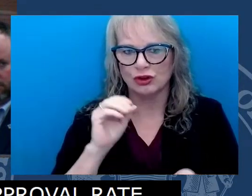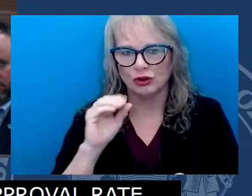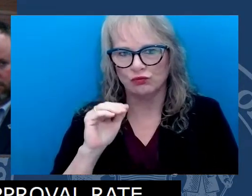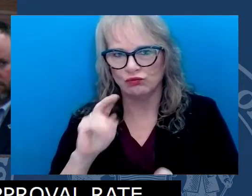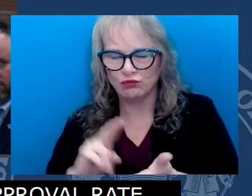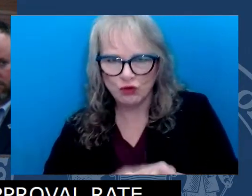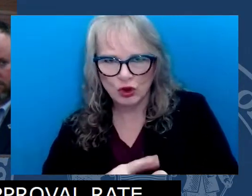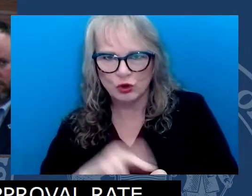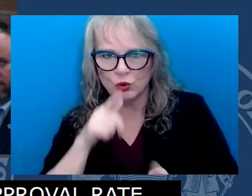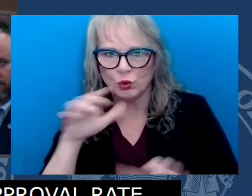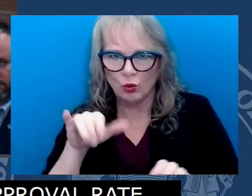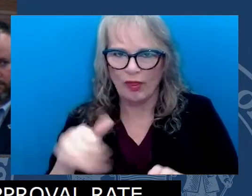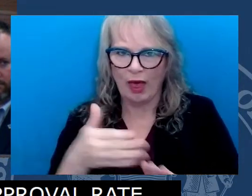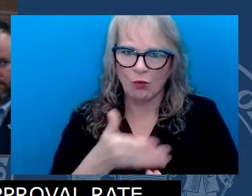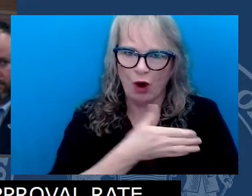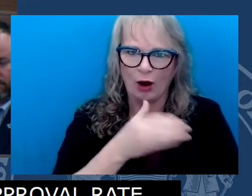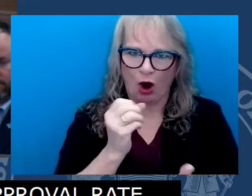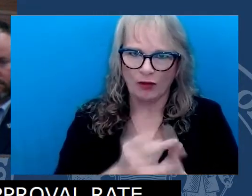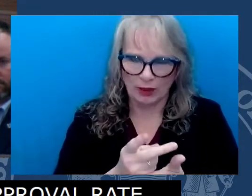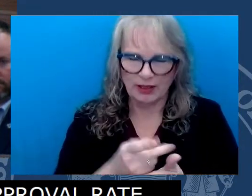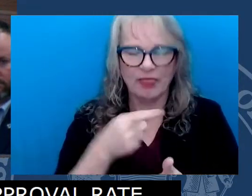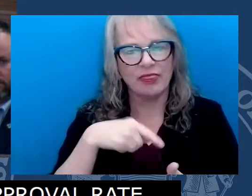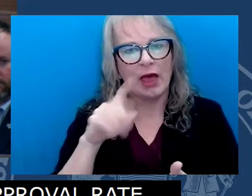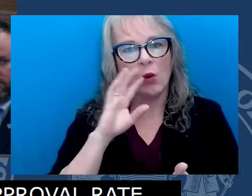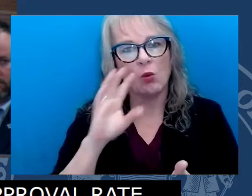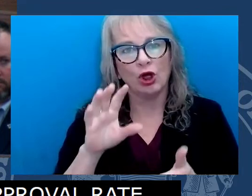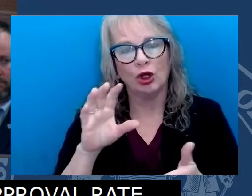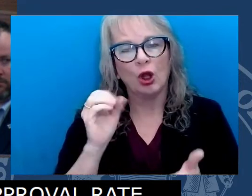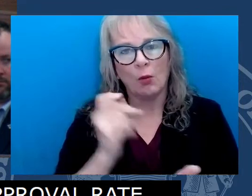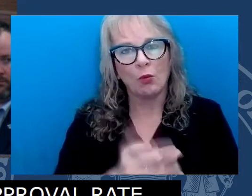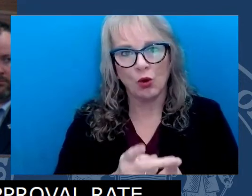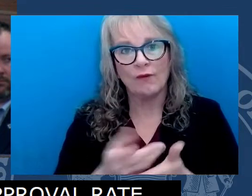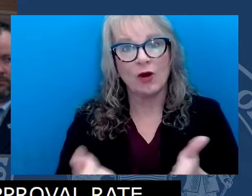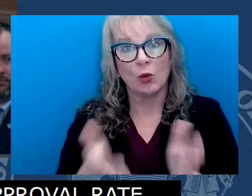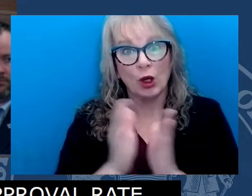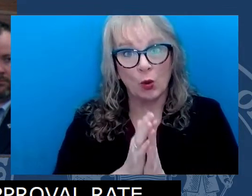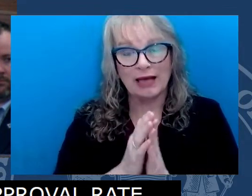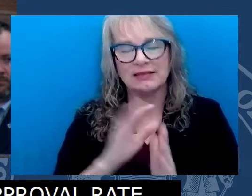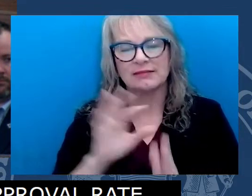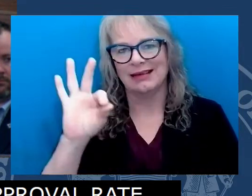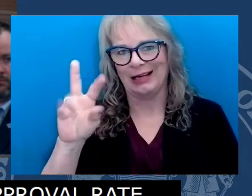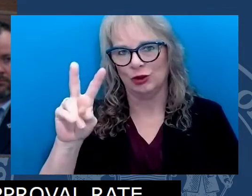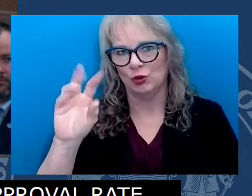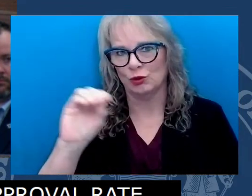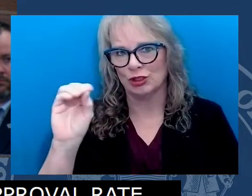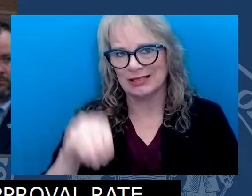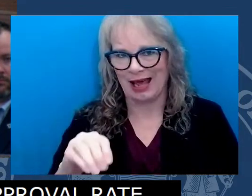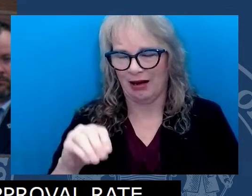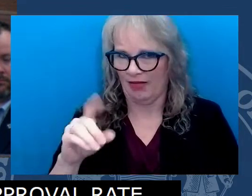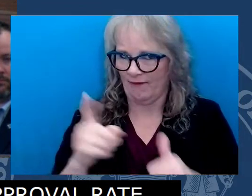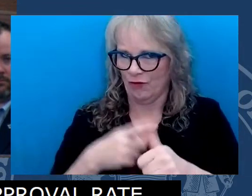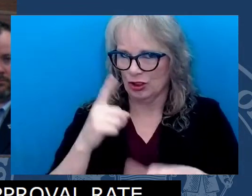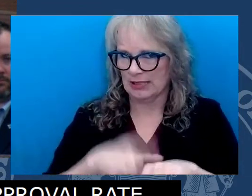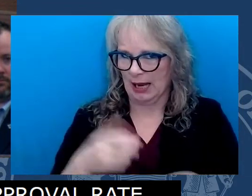they approve the request of prior authorization 92% on the first submission.